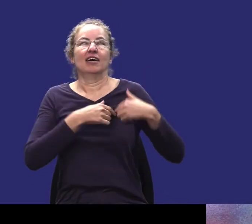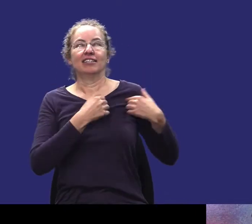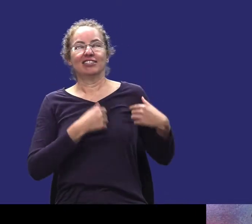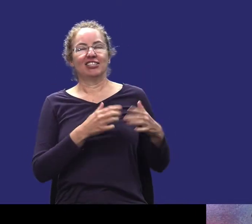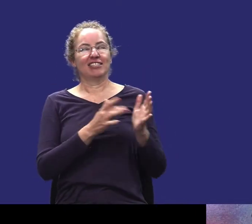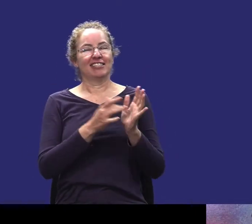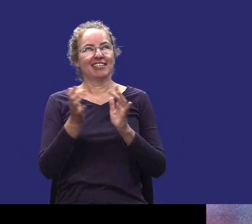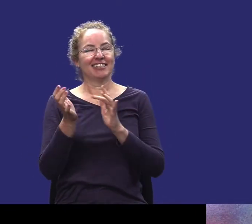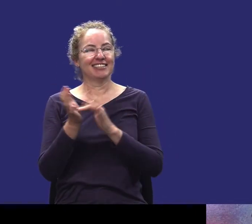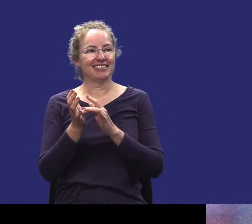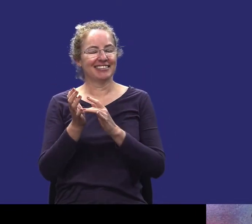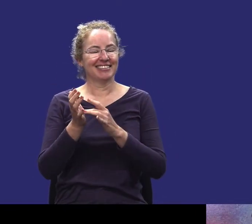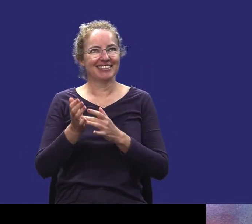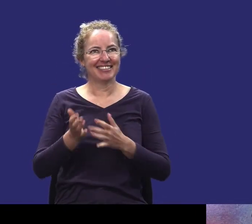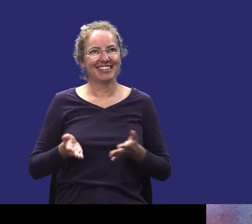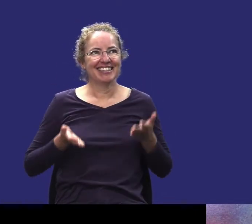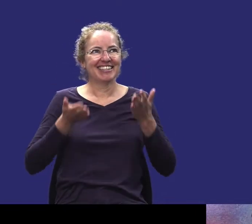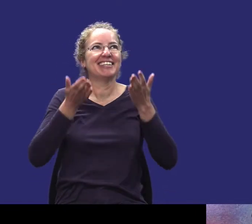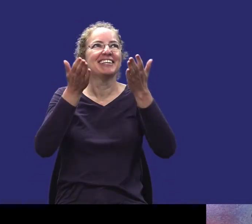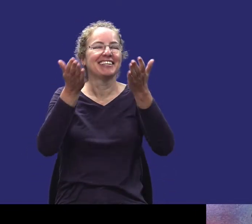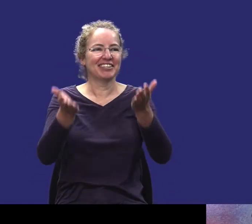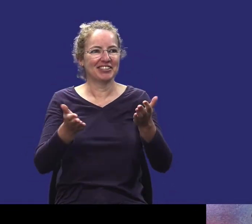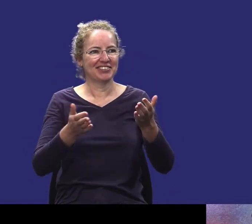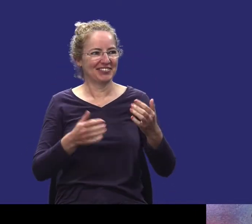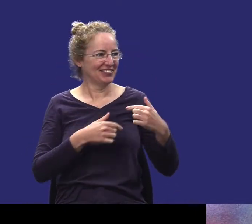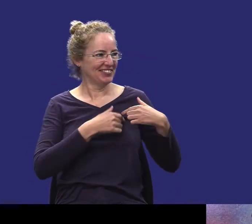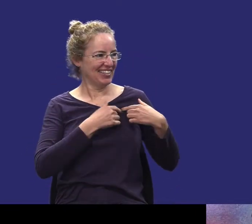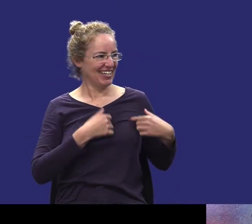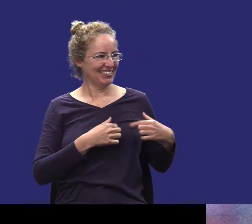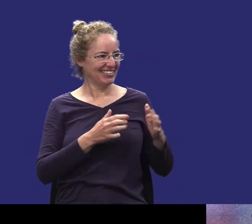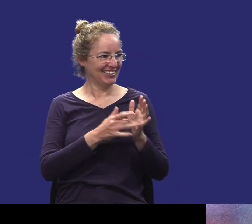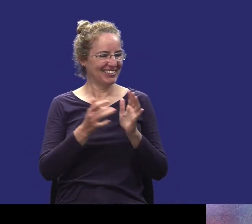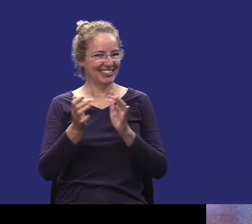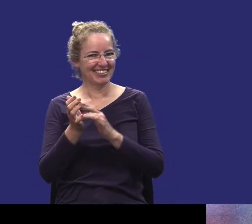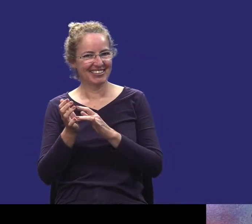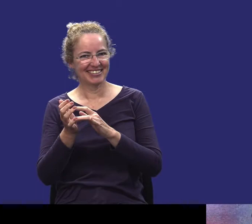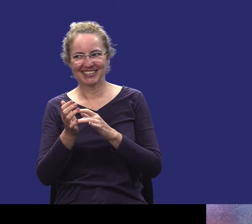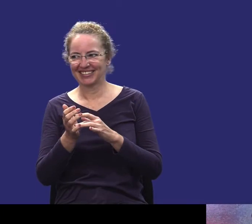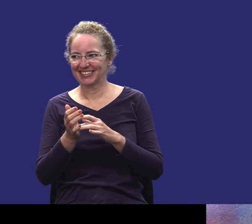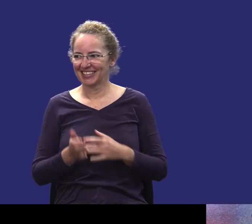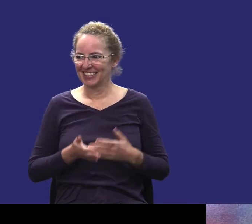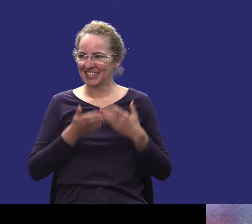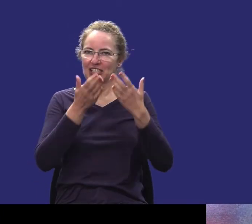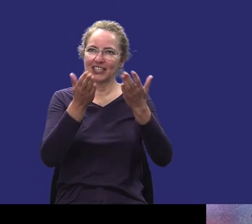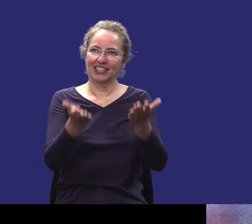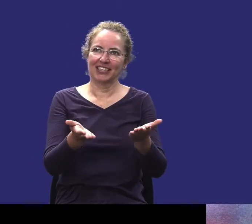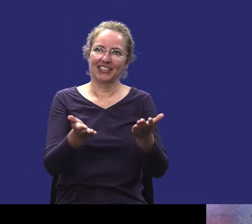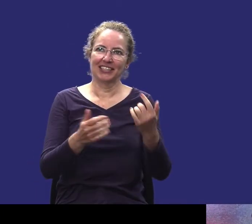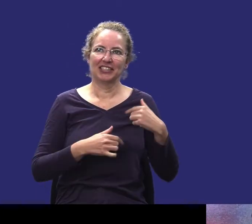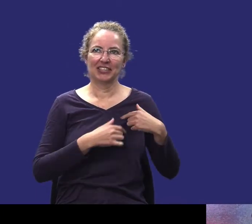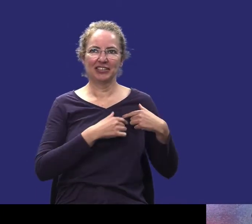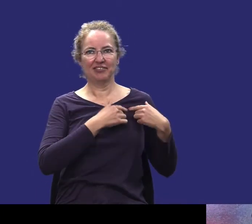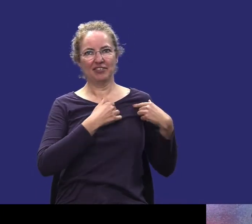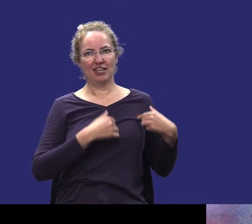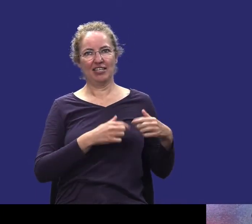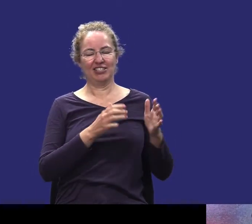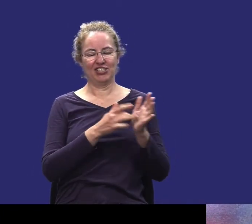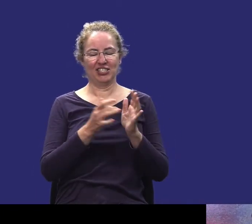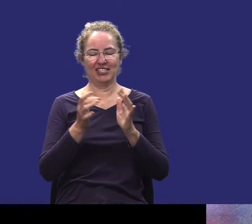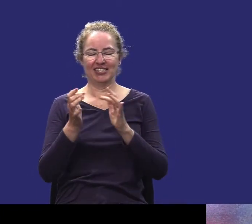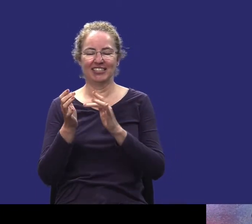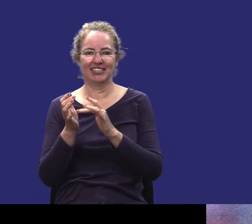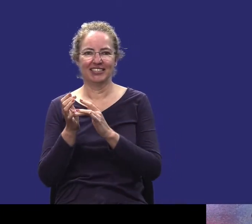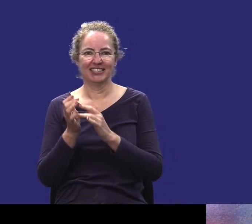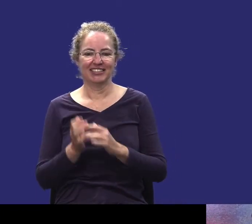Give your heart to Jesus, give your heart to Jesus, give your heart